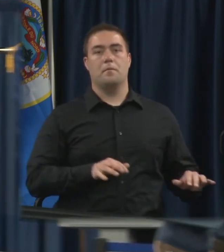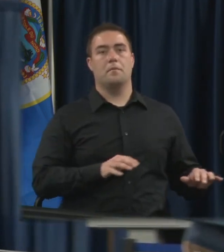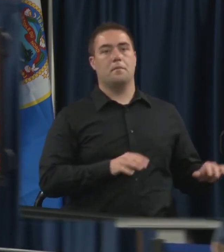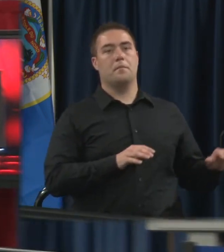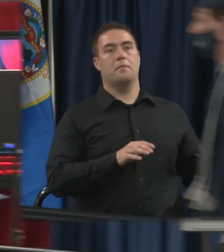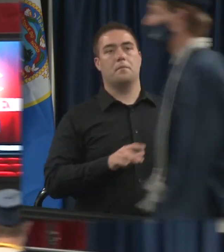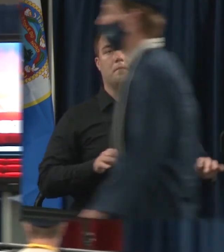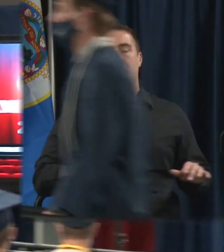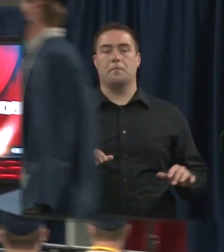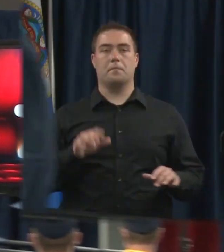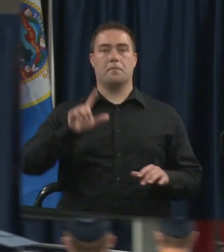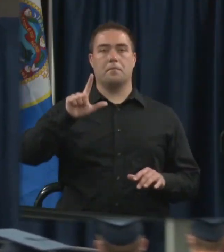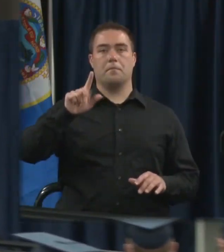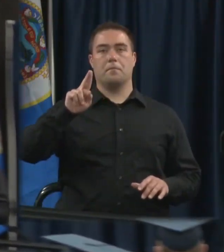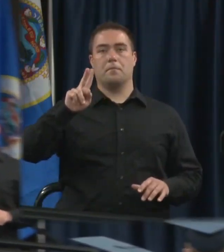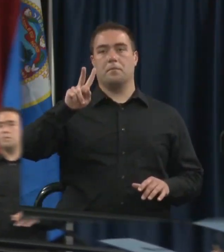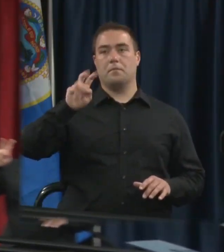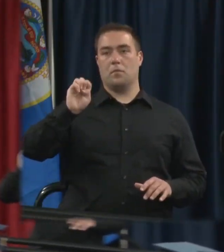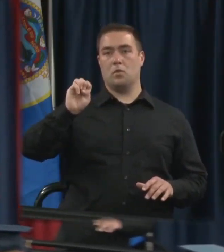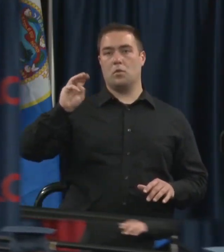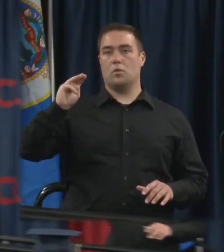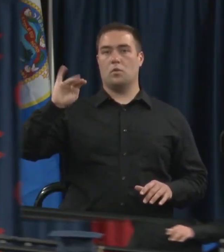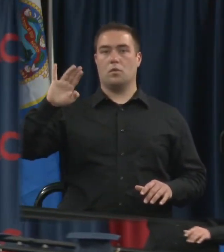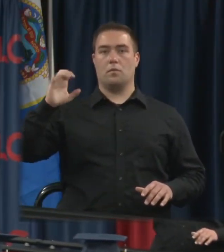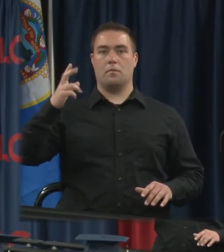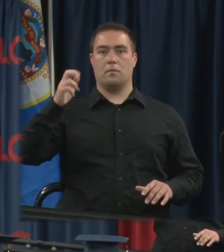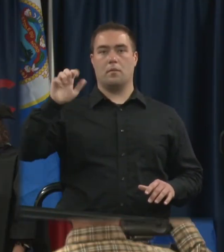Luke Michael Sandgren.